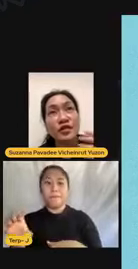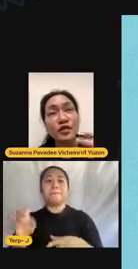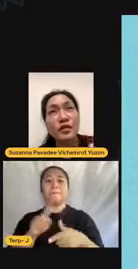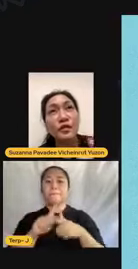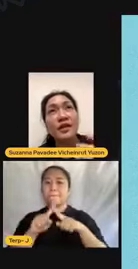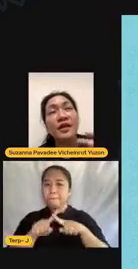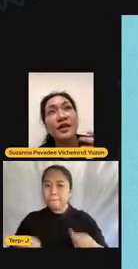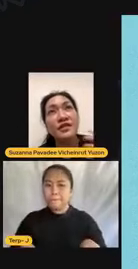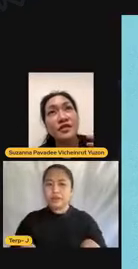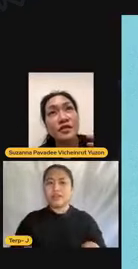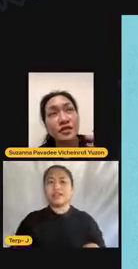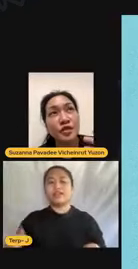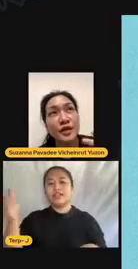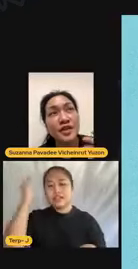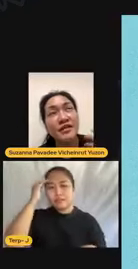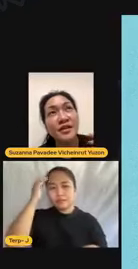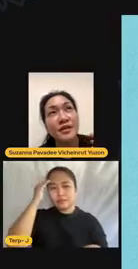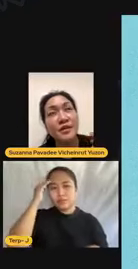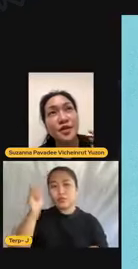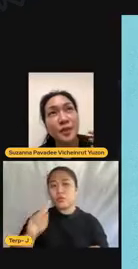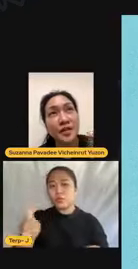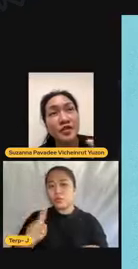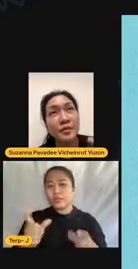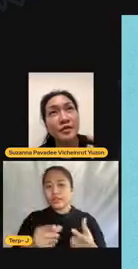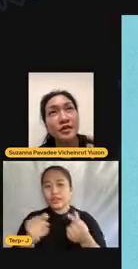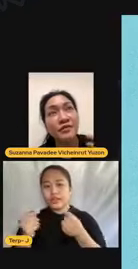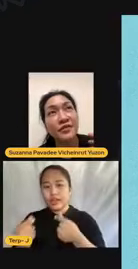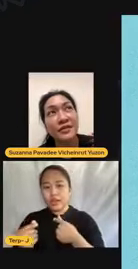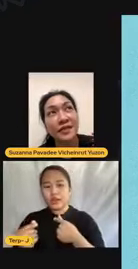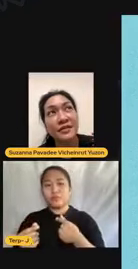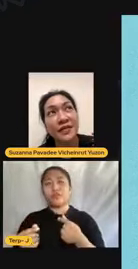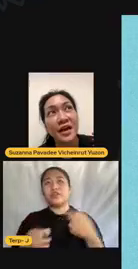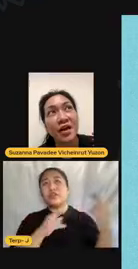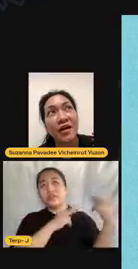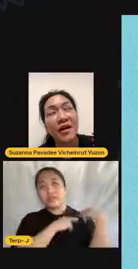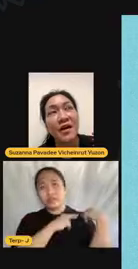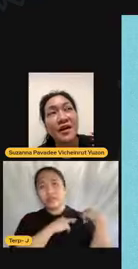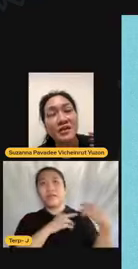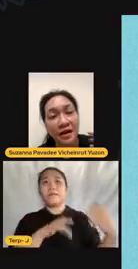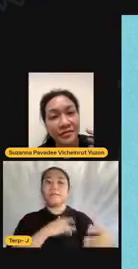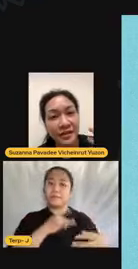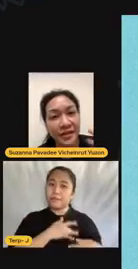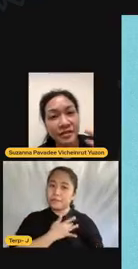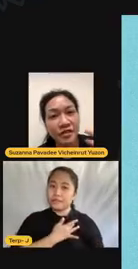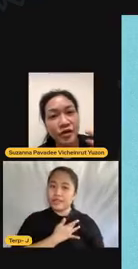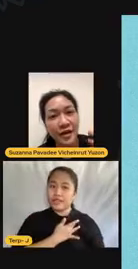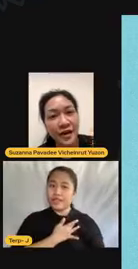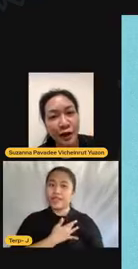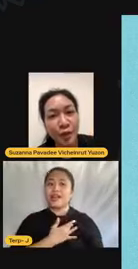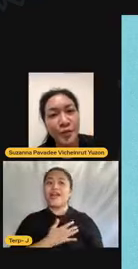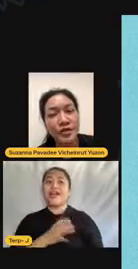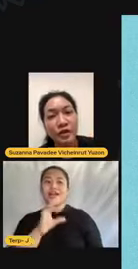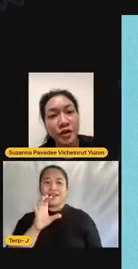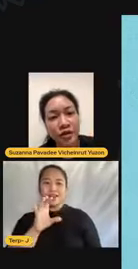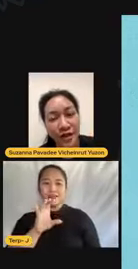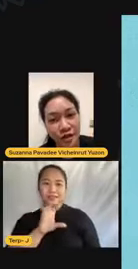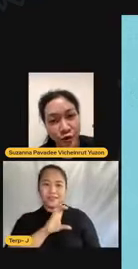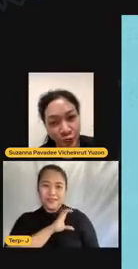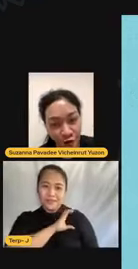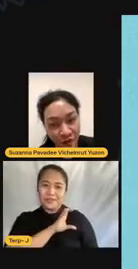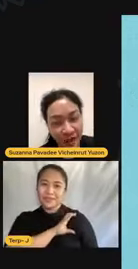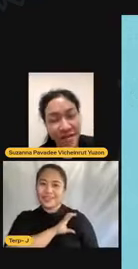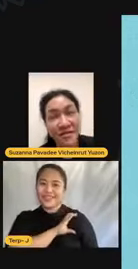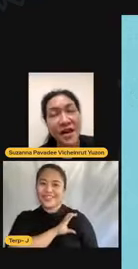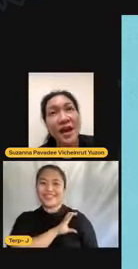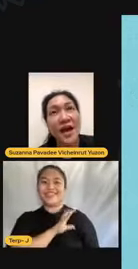how to know what to do in certain situations, that they're responsible, to feel that they are confident to try to help and try